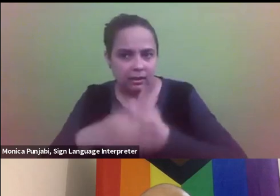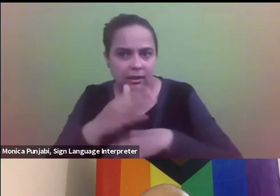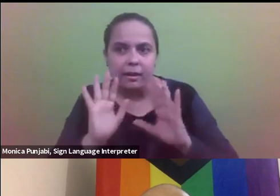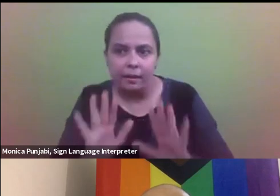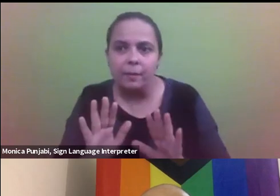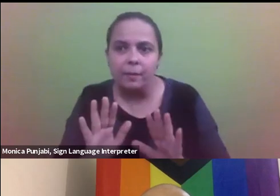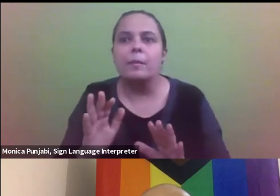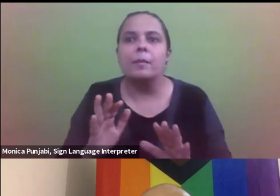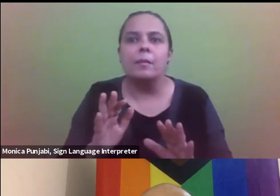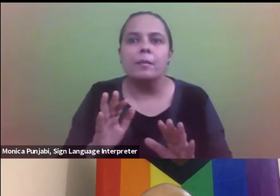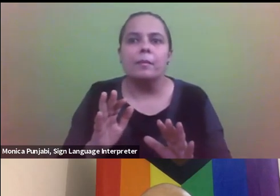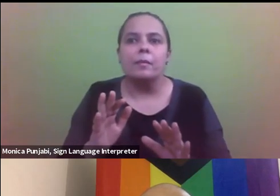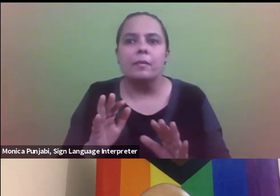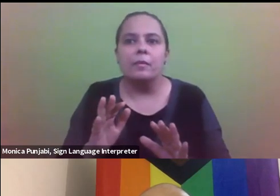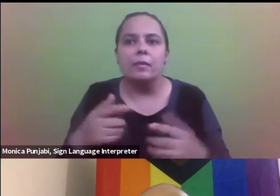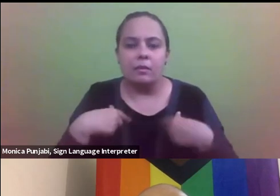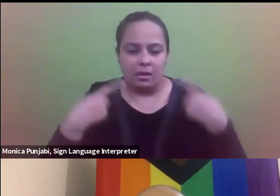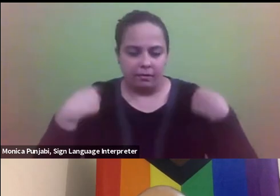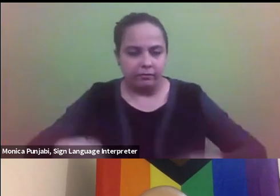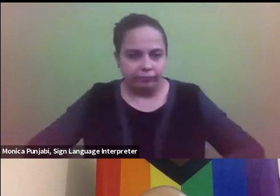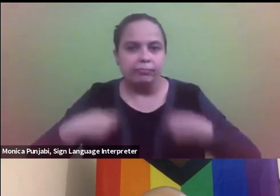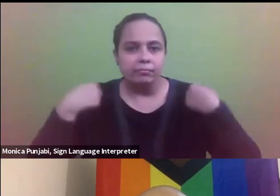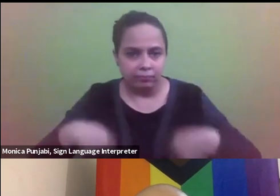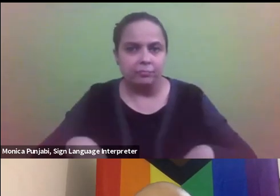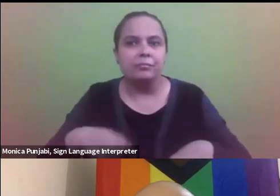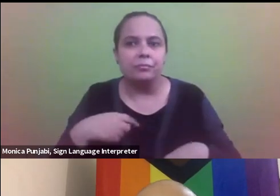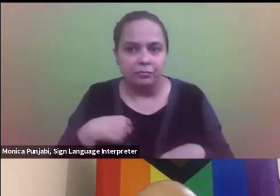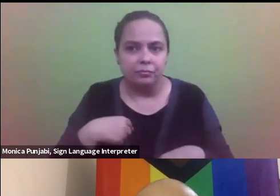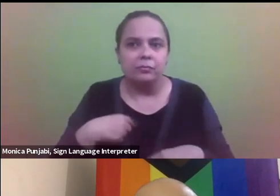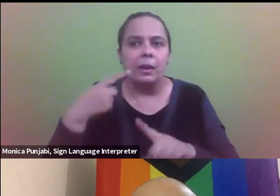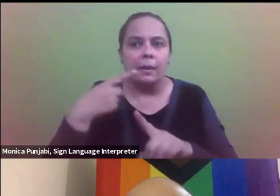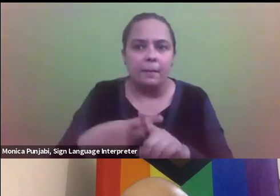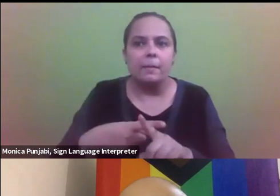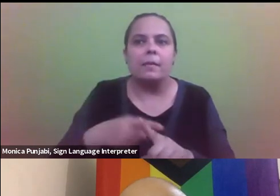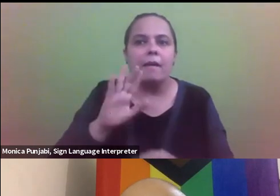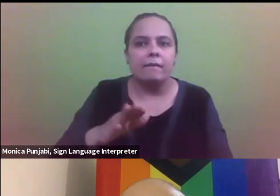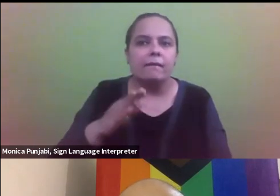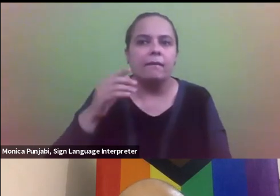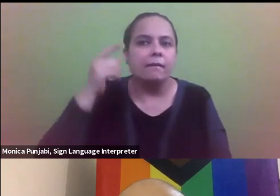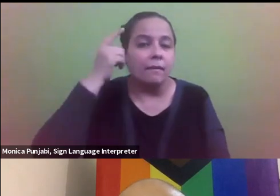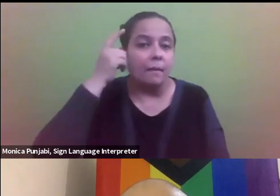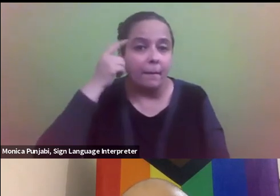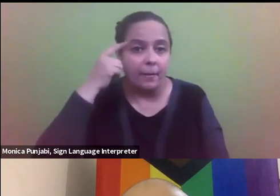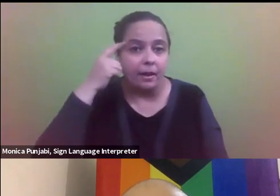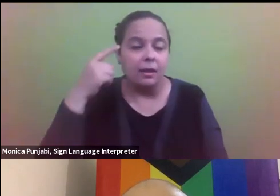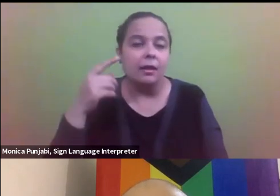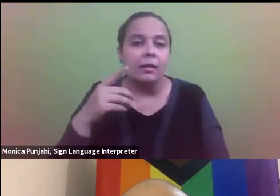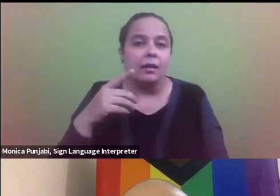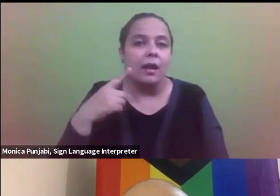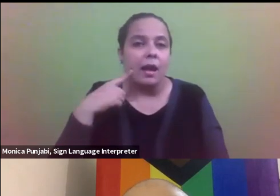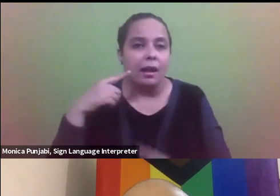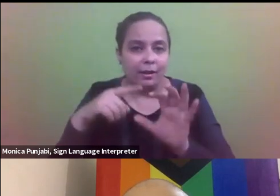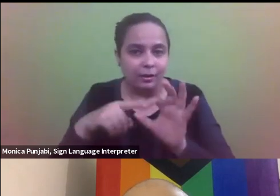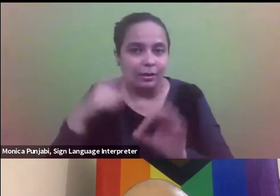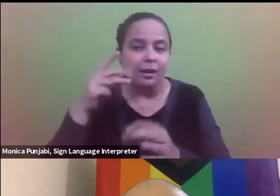have physical disabilities, and I have mental illness, and I also have chronic illness, and I'm also queer.